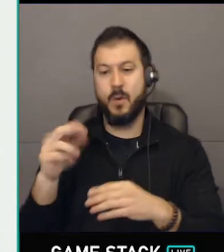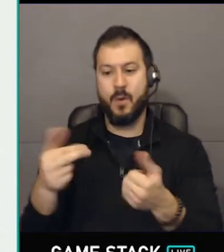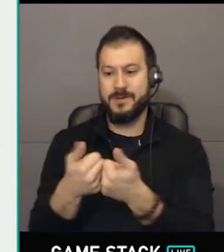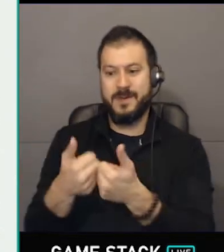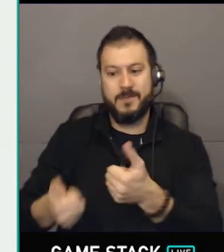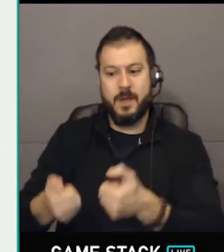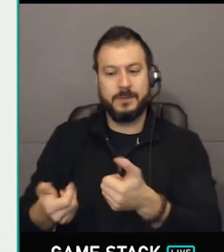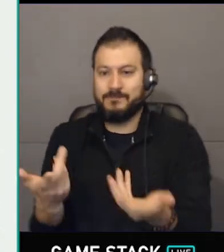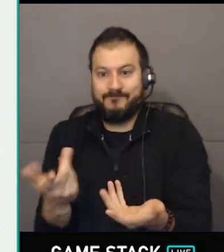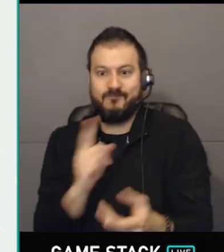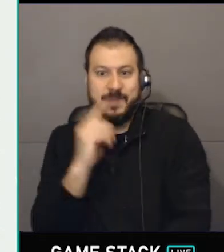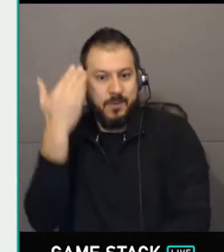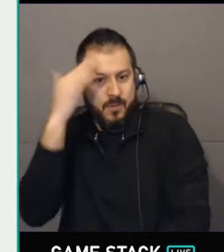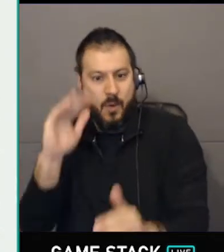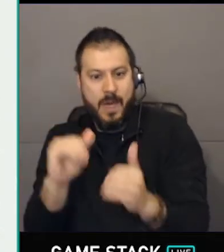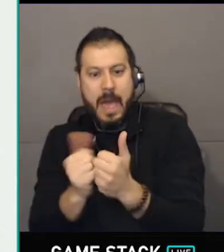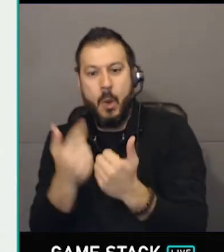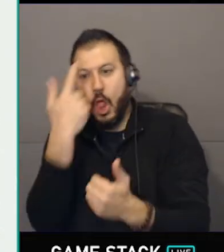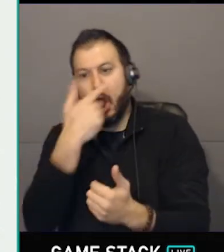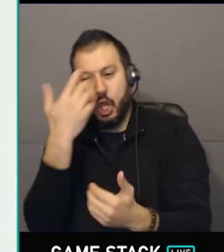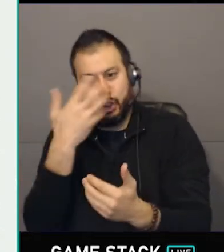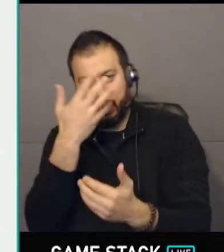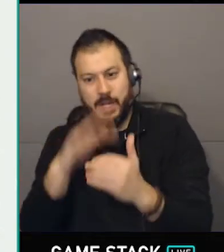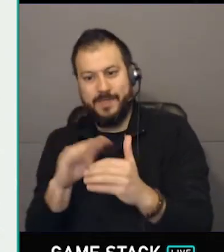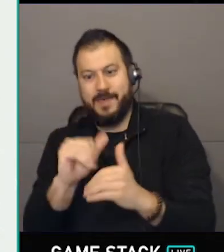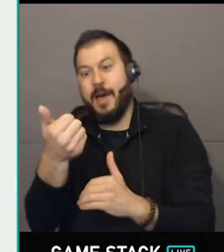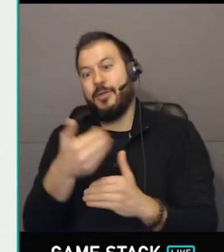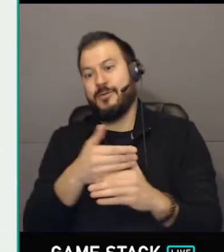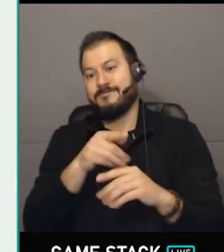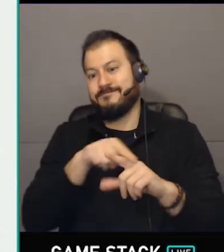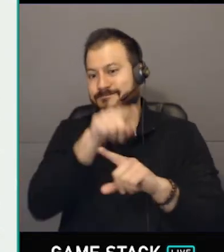what's going on at the other end of that video cable.